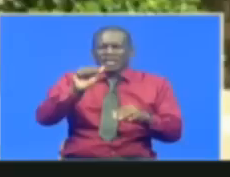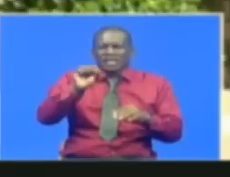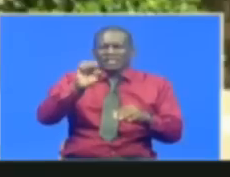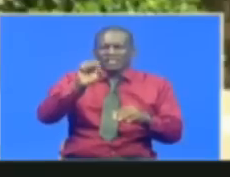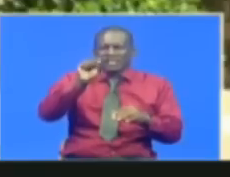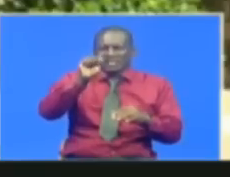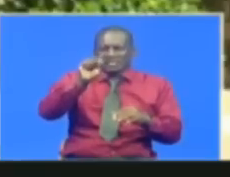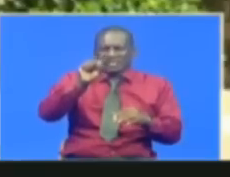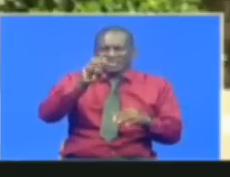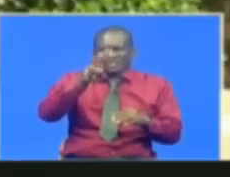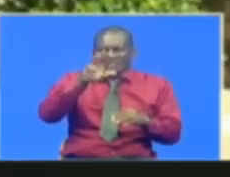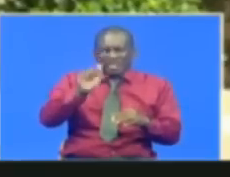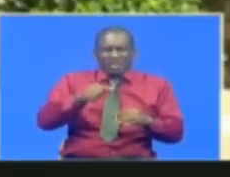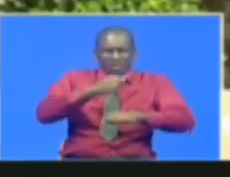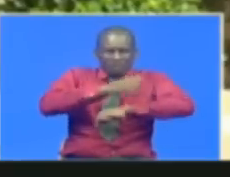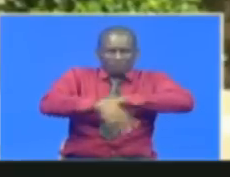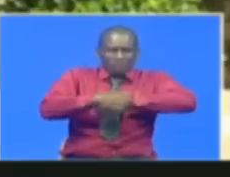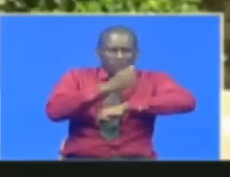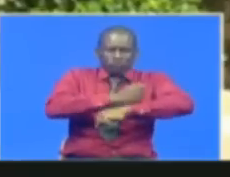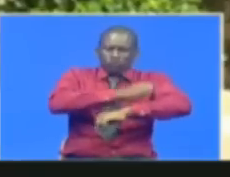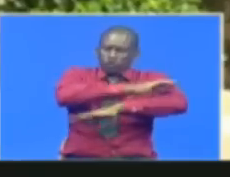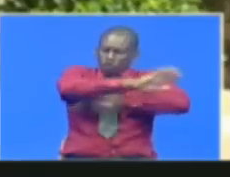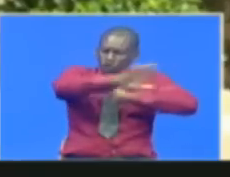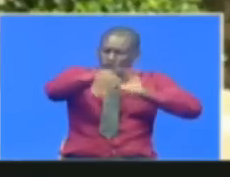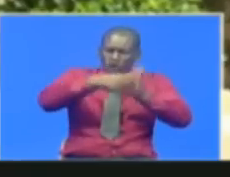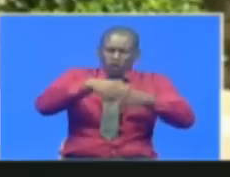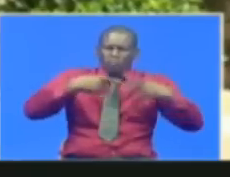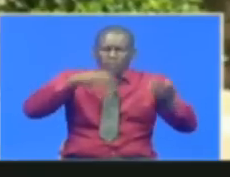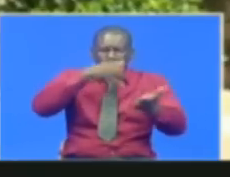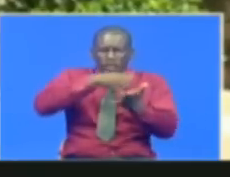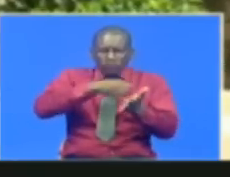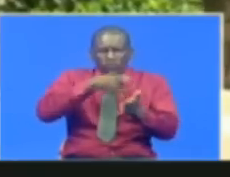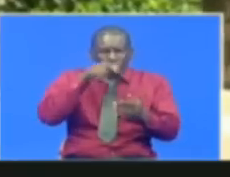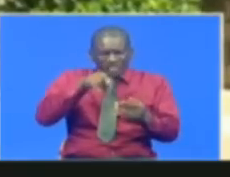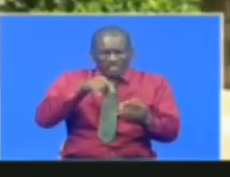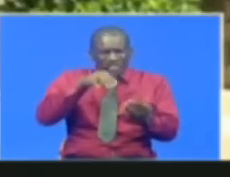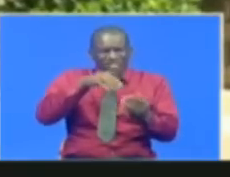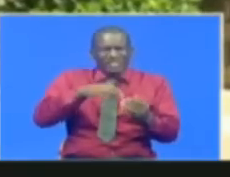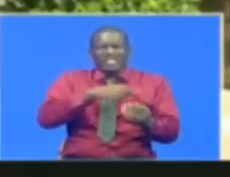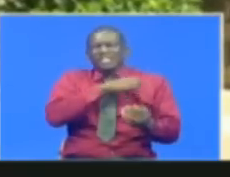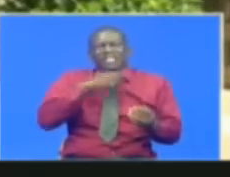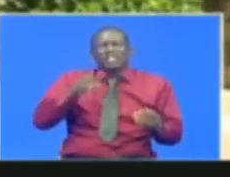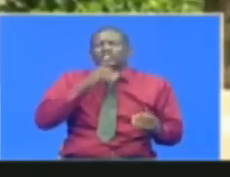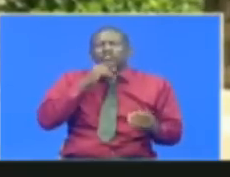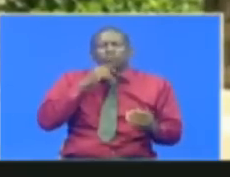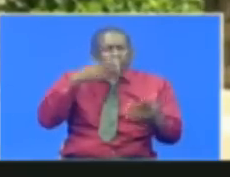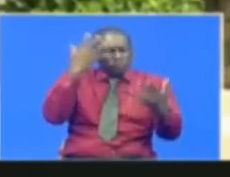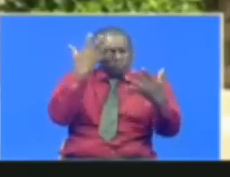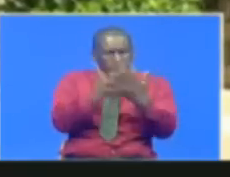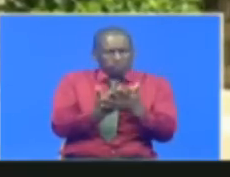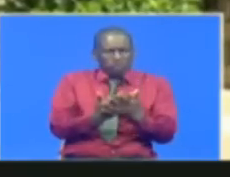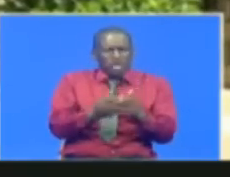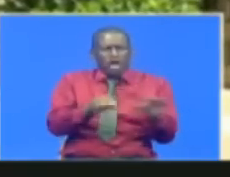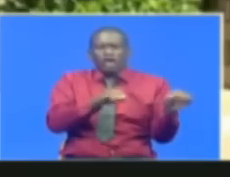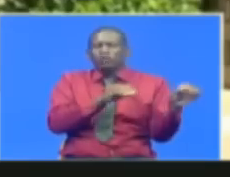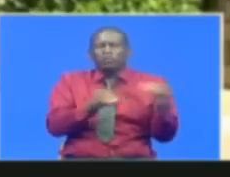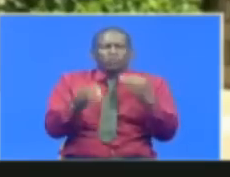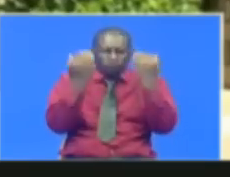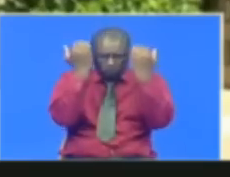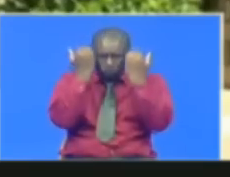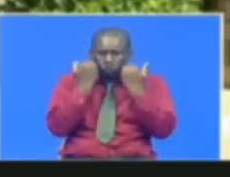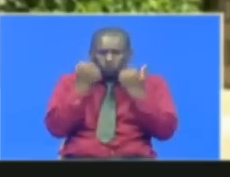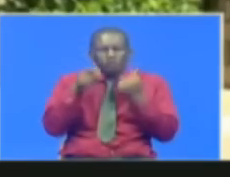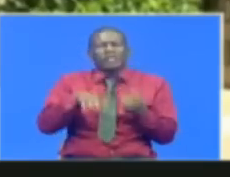School. Wale wale usika wote. Wameshikwa na kustakiwa na hiyo